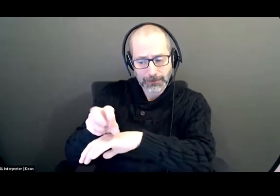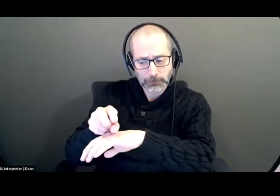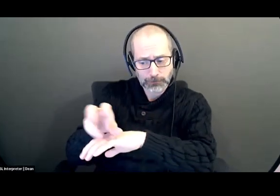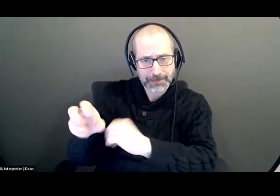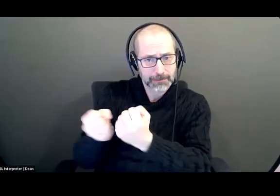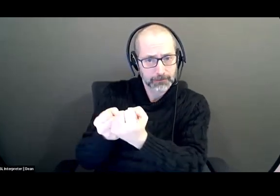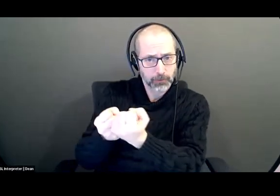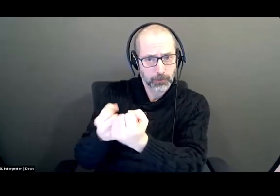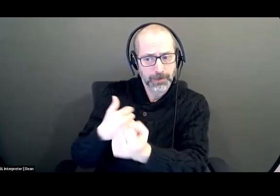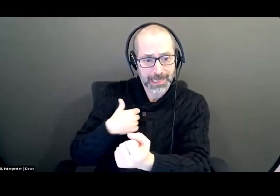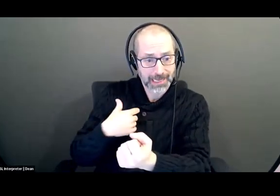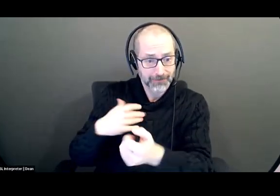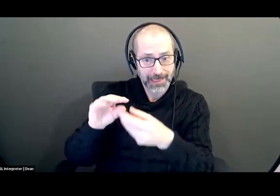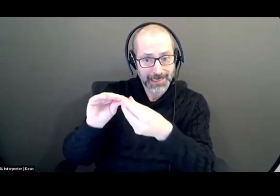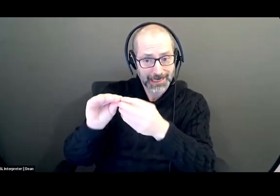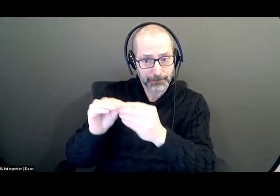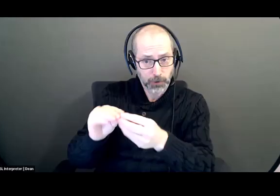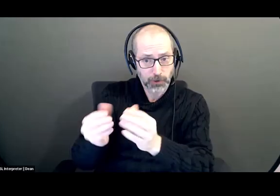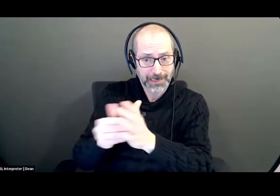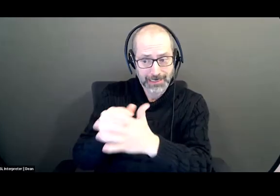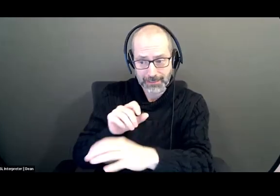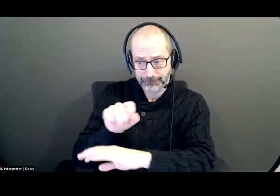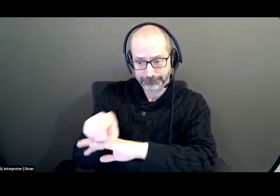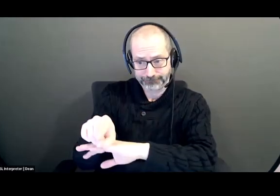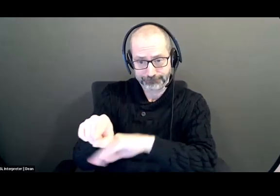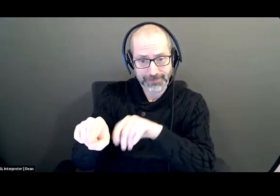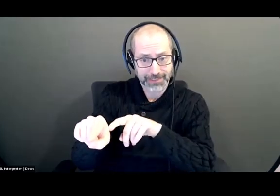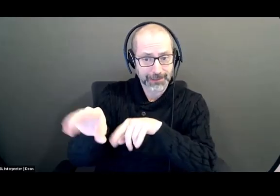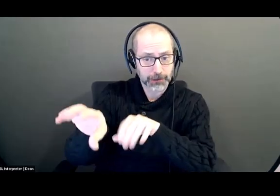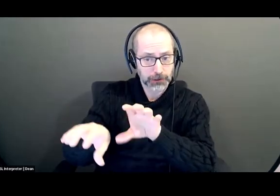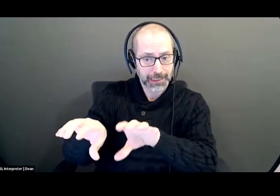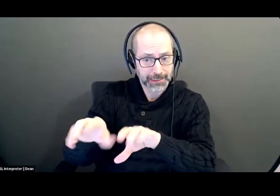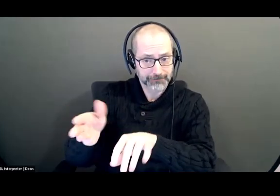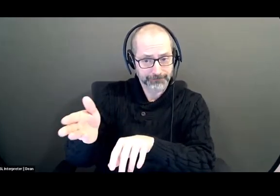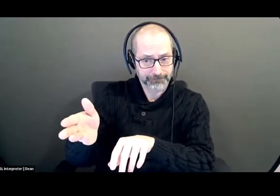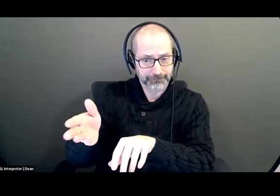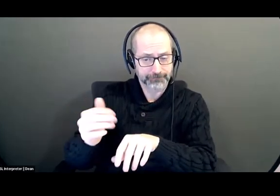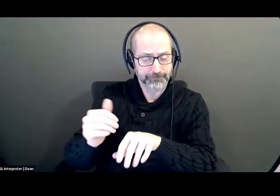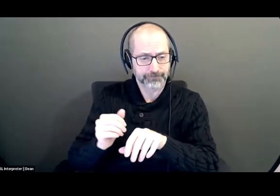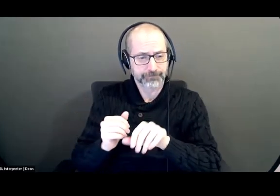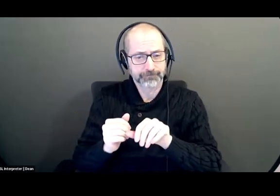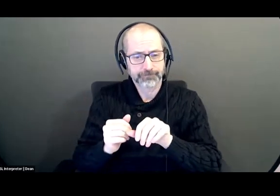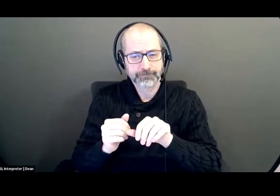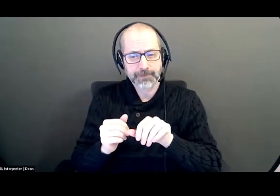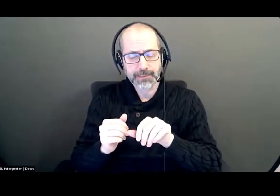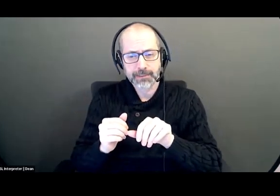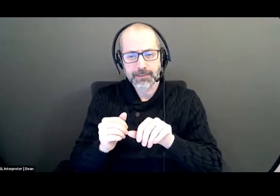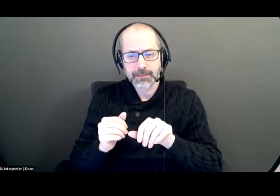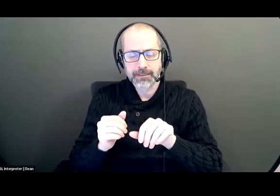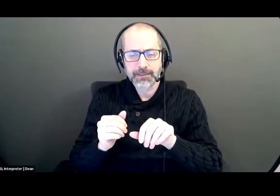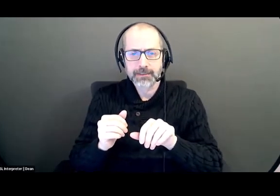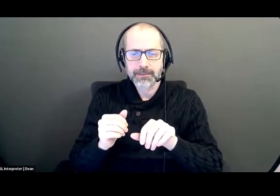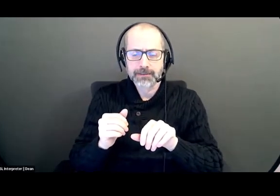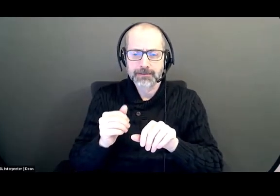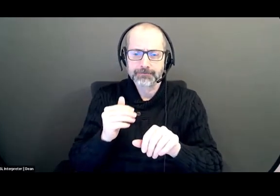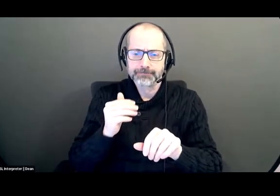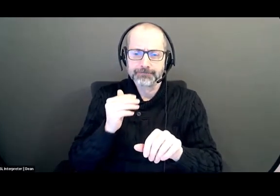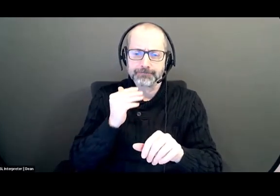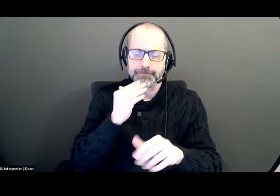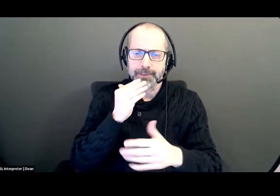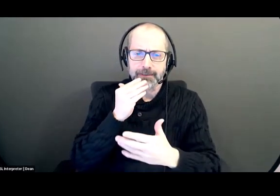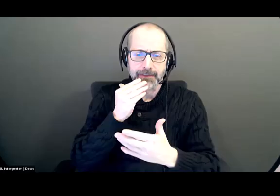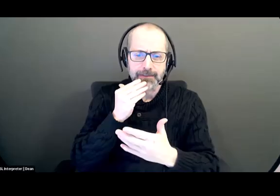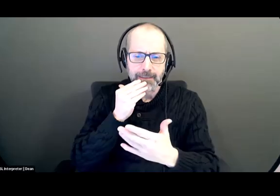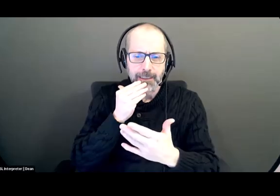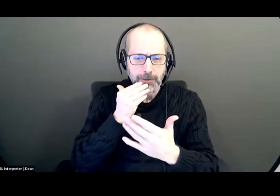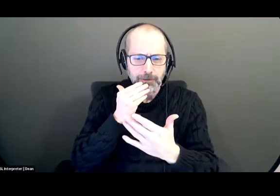Before we move into the panel, I just want to take a moment to pause and really acknowledge what was just shared, the stories that were